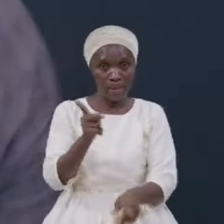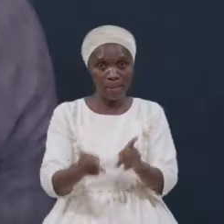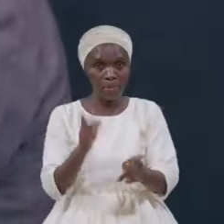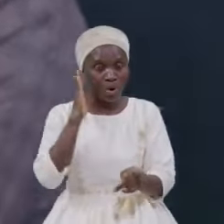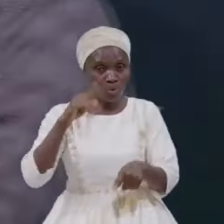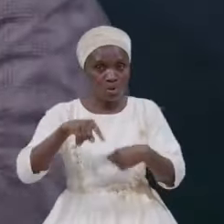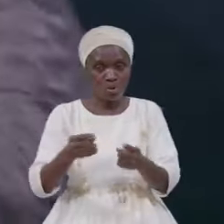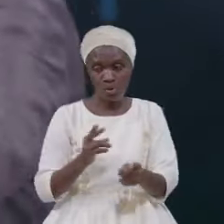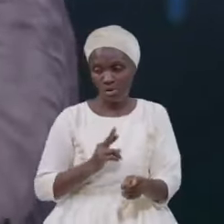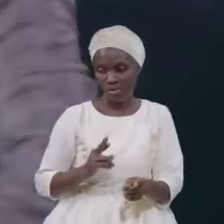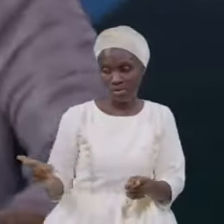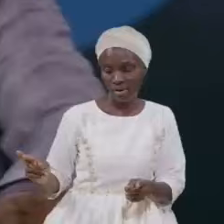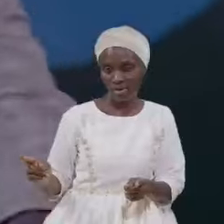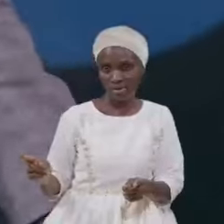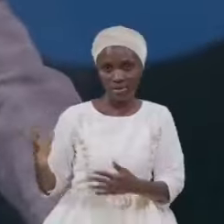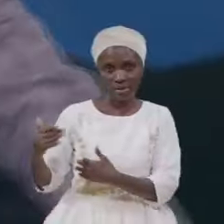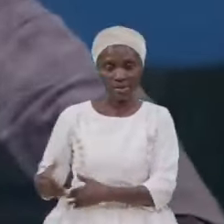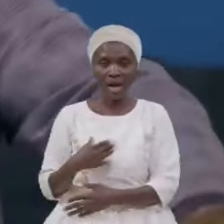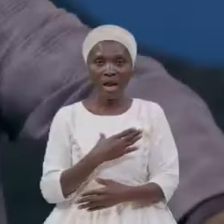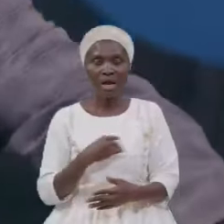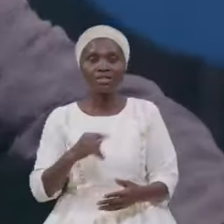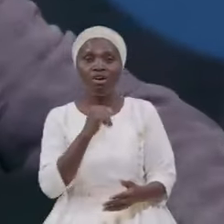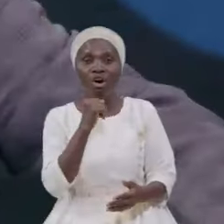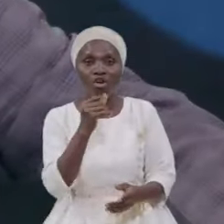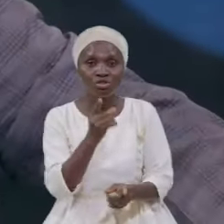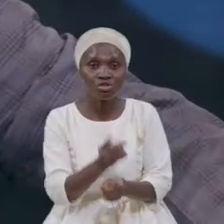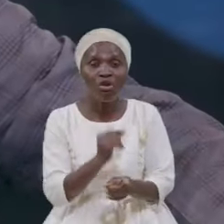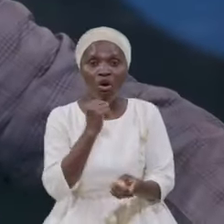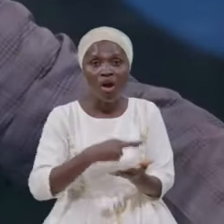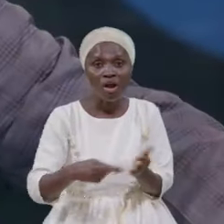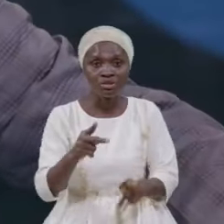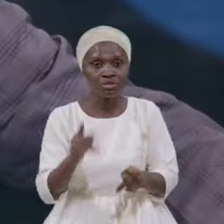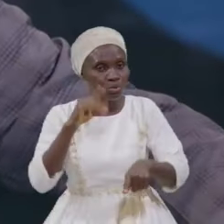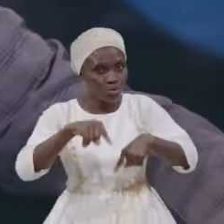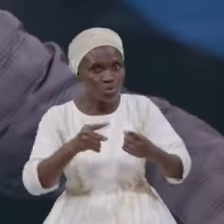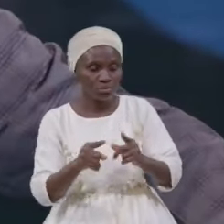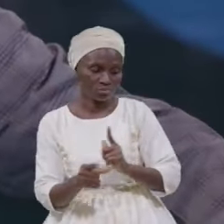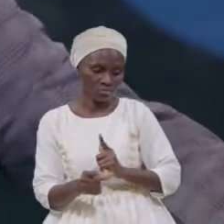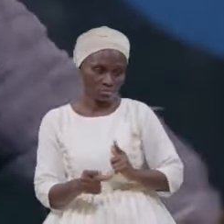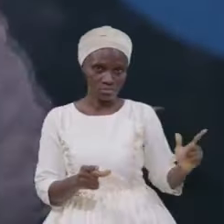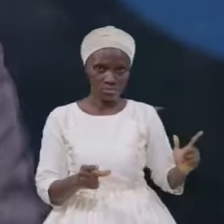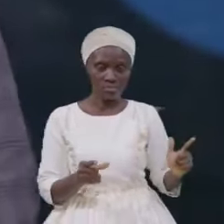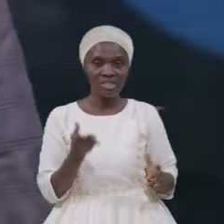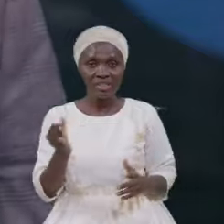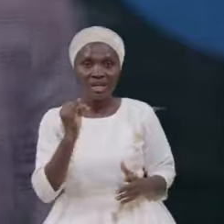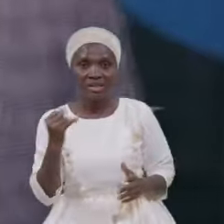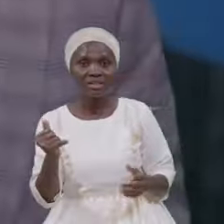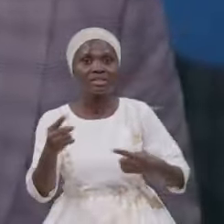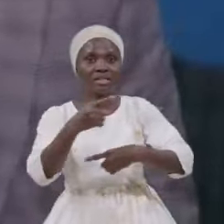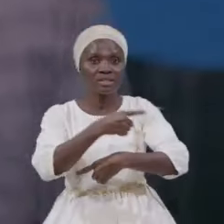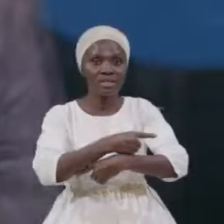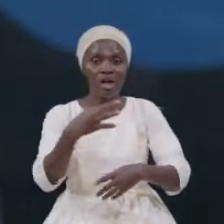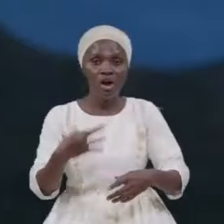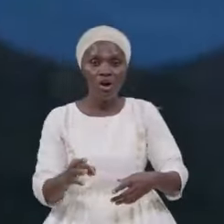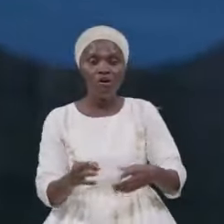for judgment and suffering. There is the day of resurrection. There's the day of